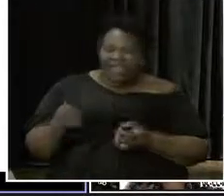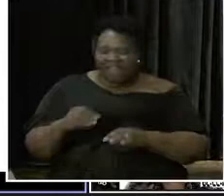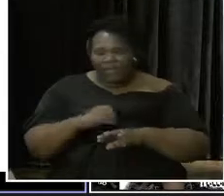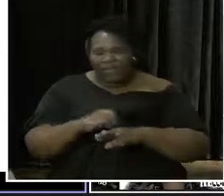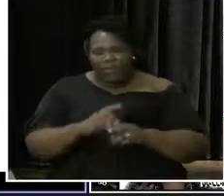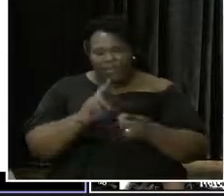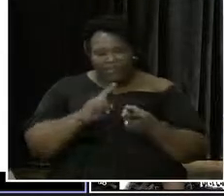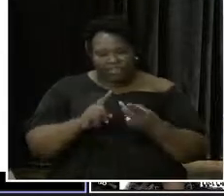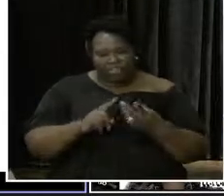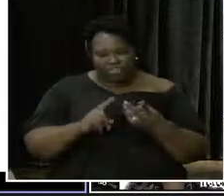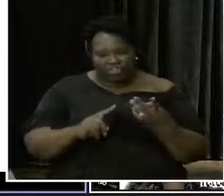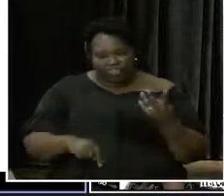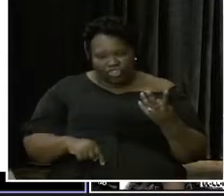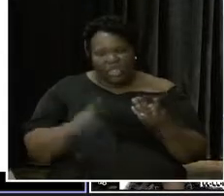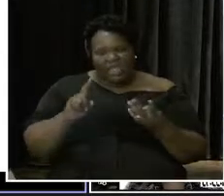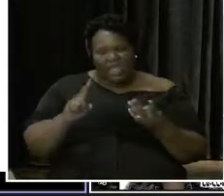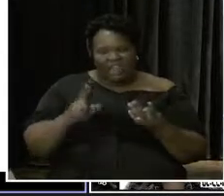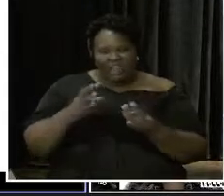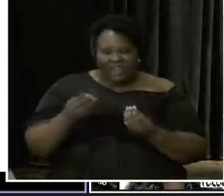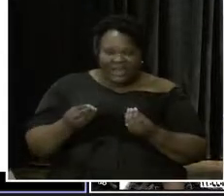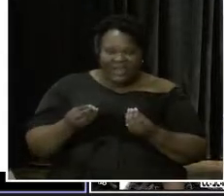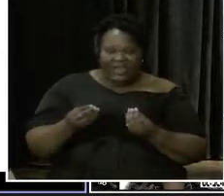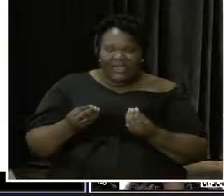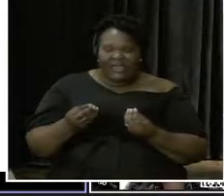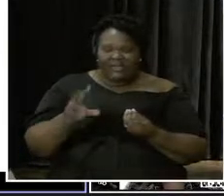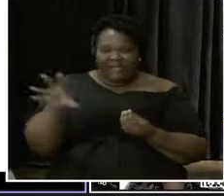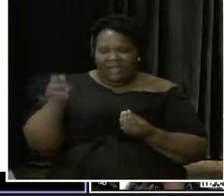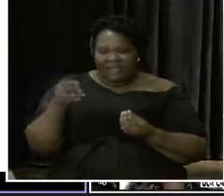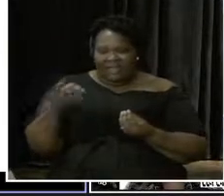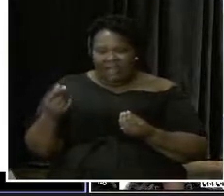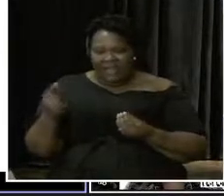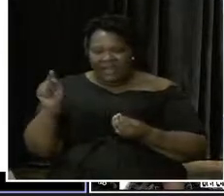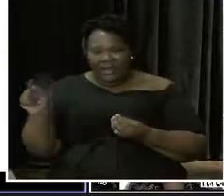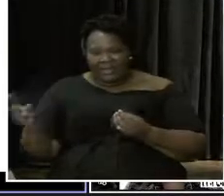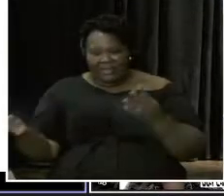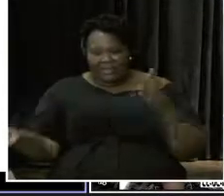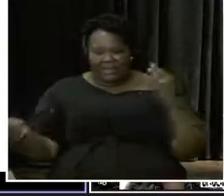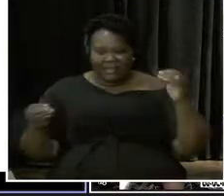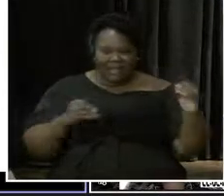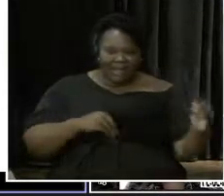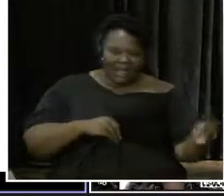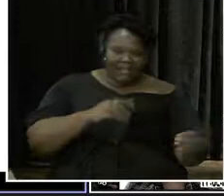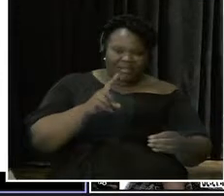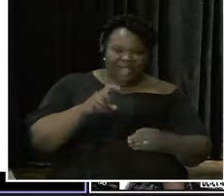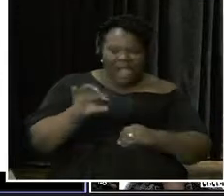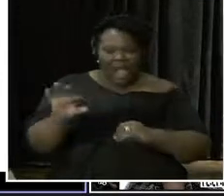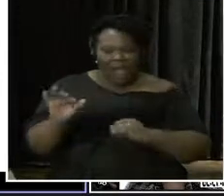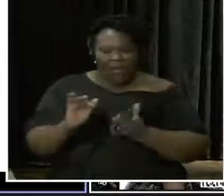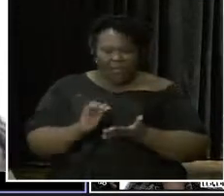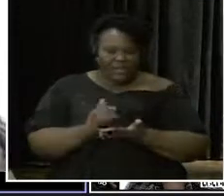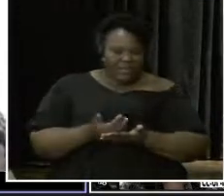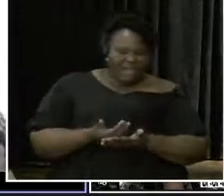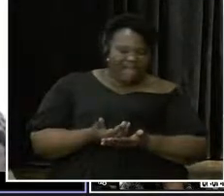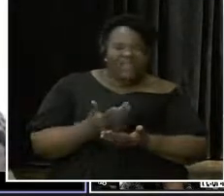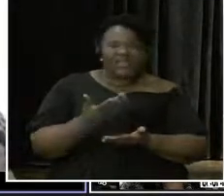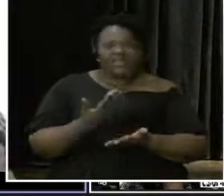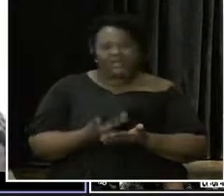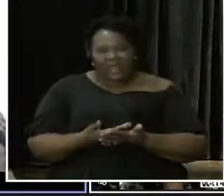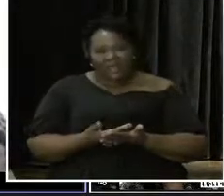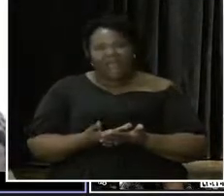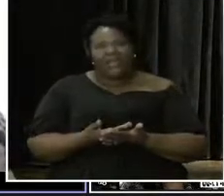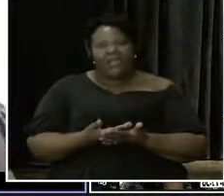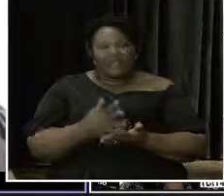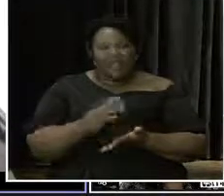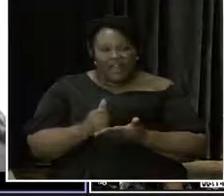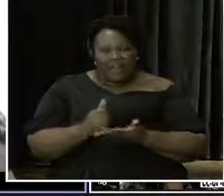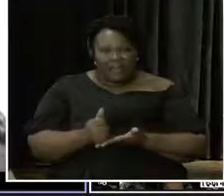things around, perhaps we have to get the head start on our safety plan, we would perhaps have agreed with